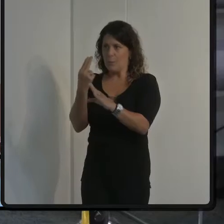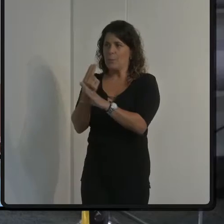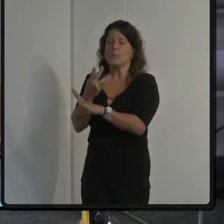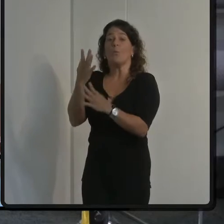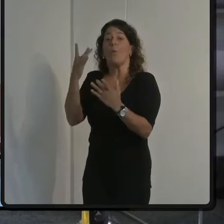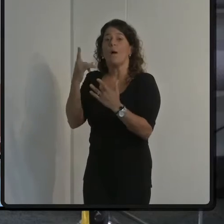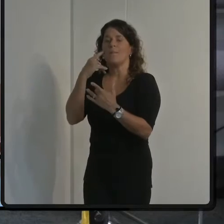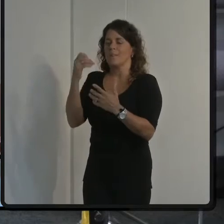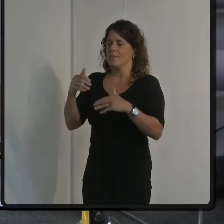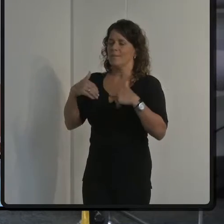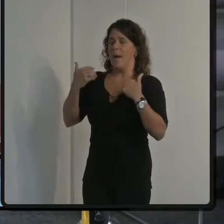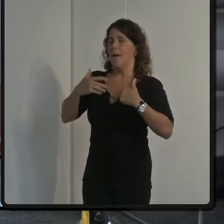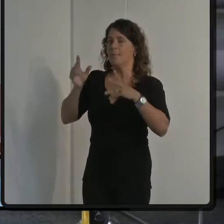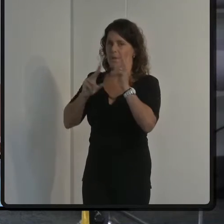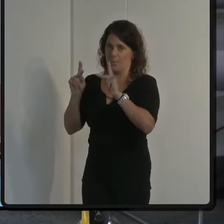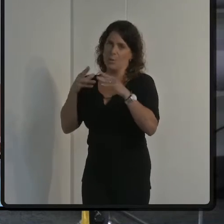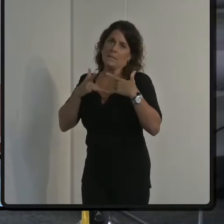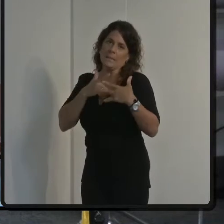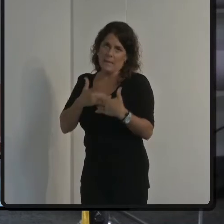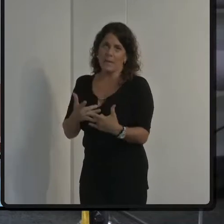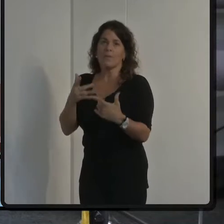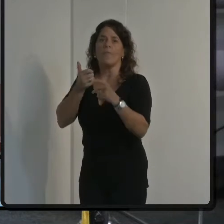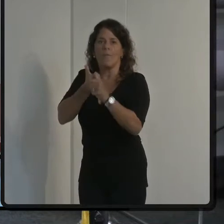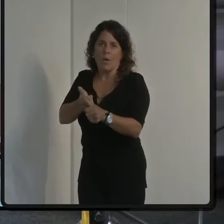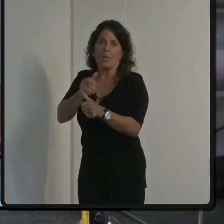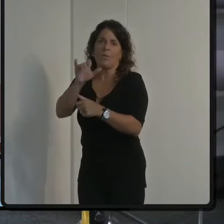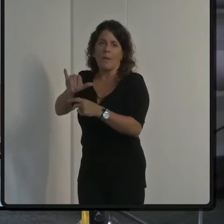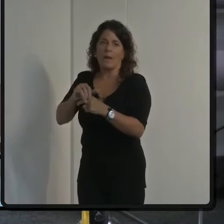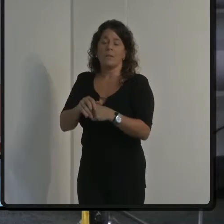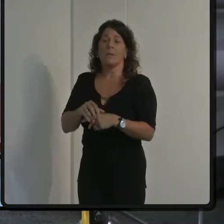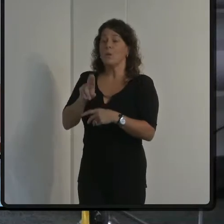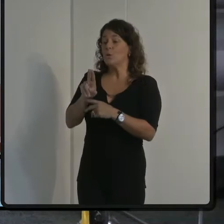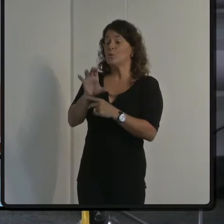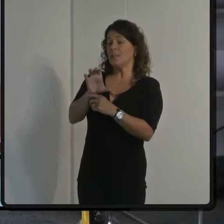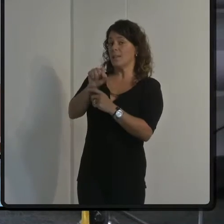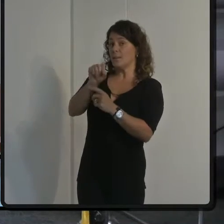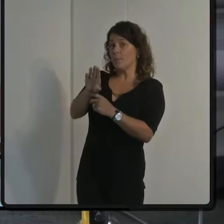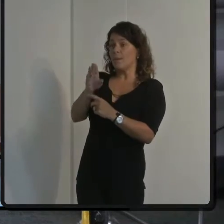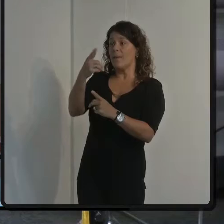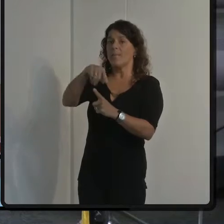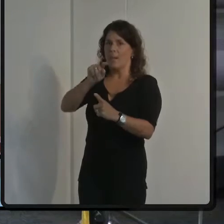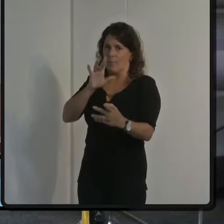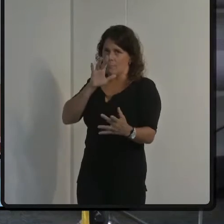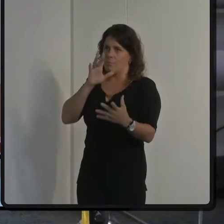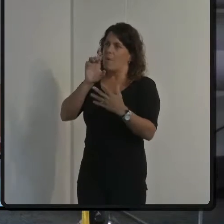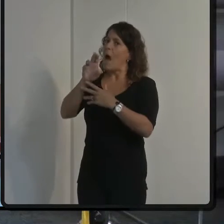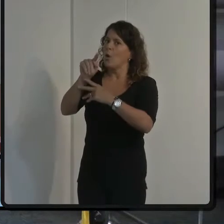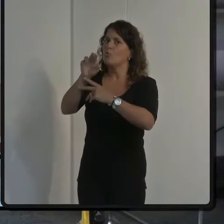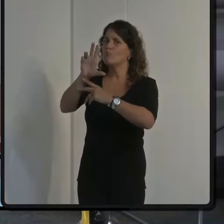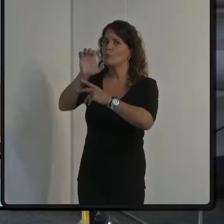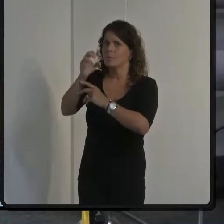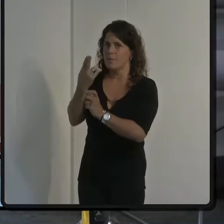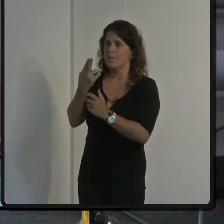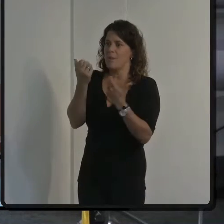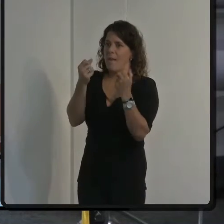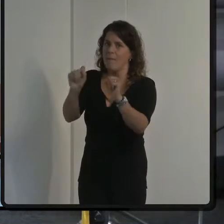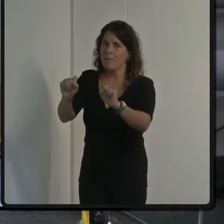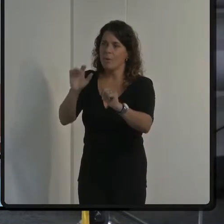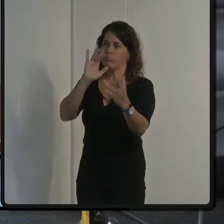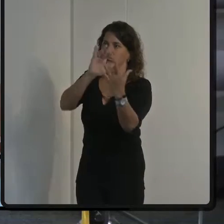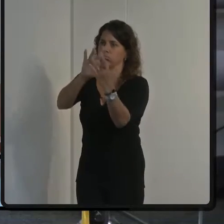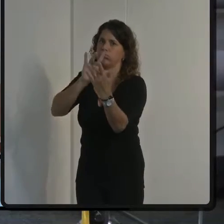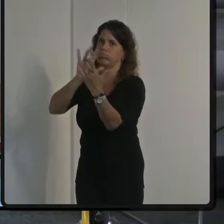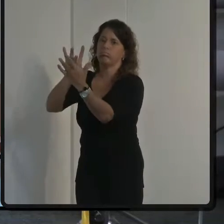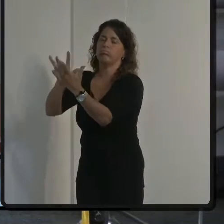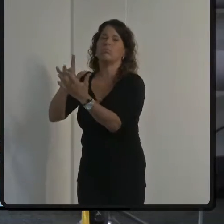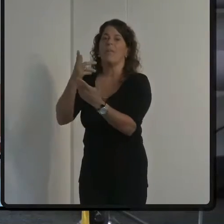that, with UCSB being very aggressive in their outreach efforts, I believe that we will